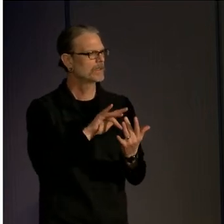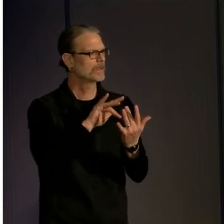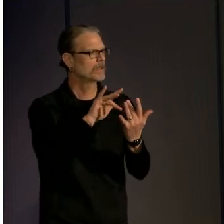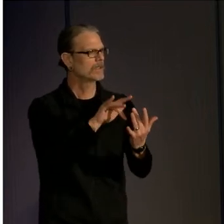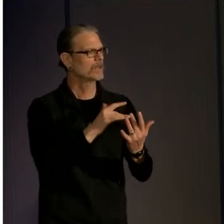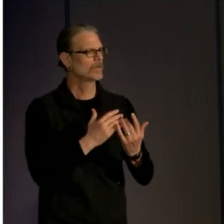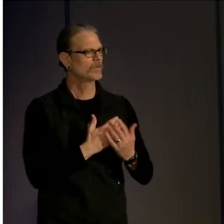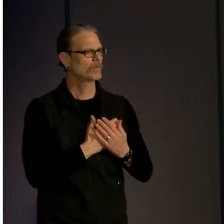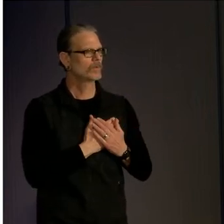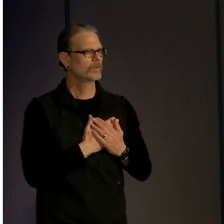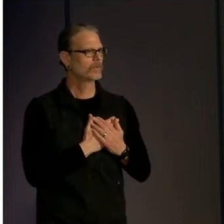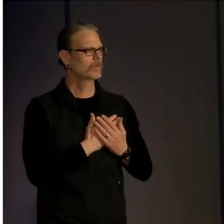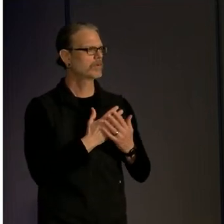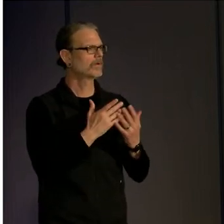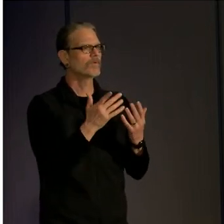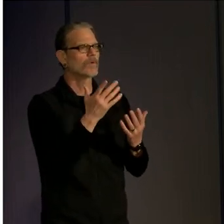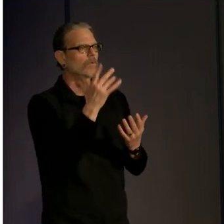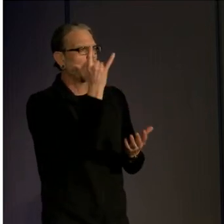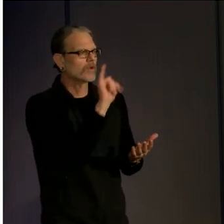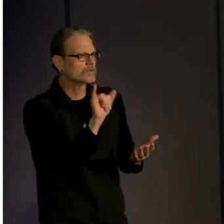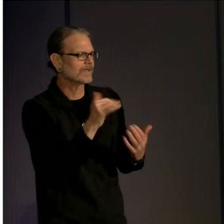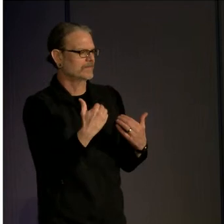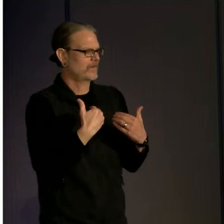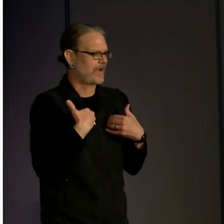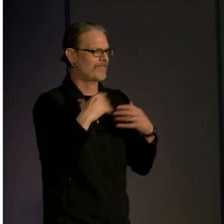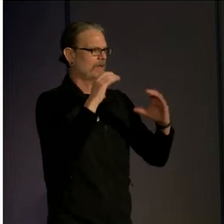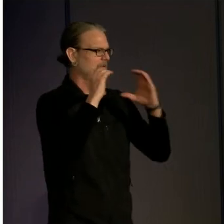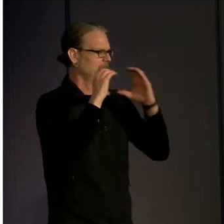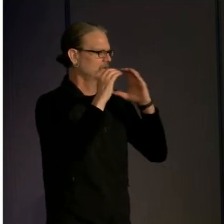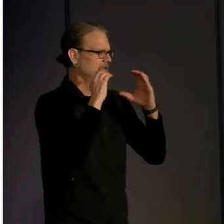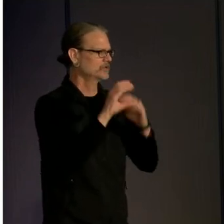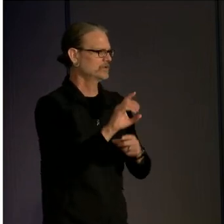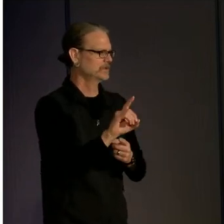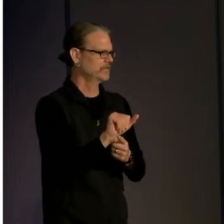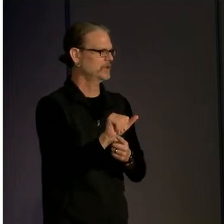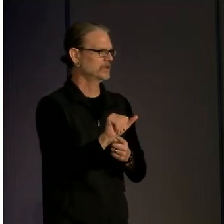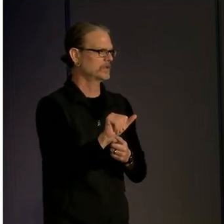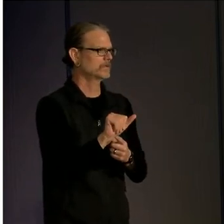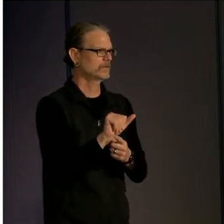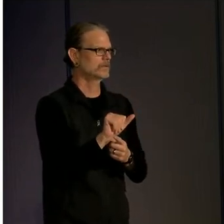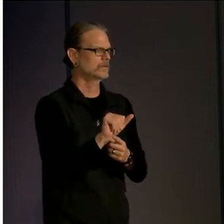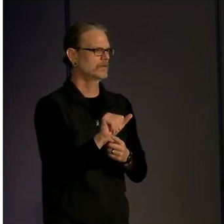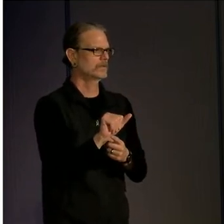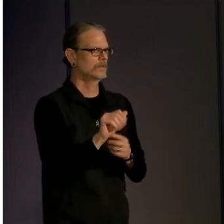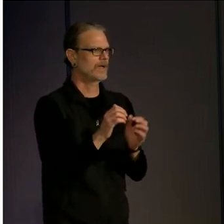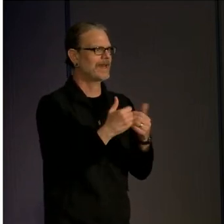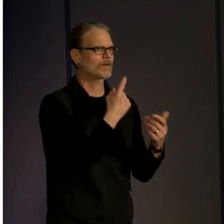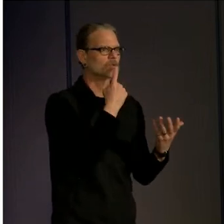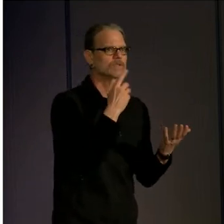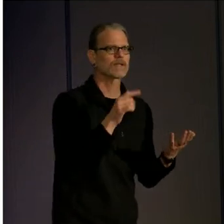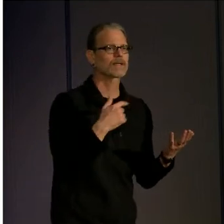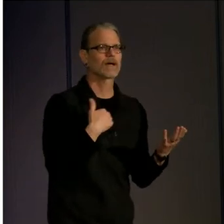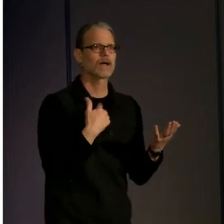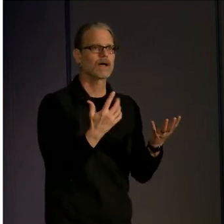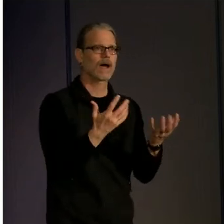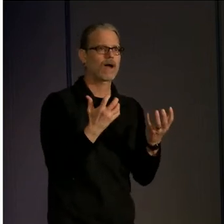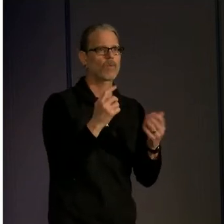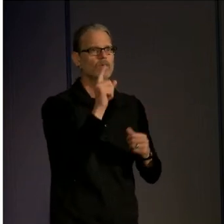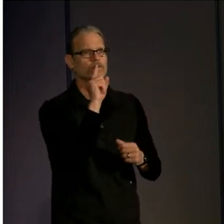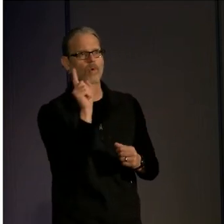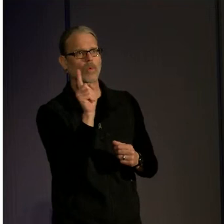have a communication disability. And how does the ability to say things like, I want to order a